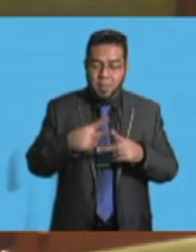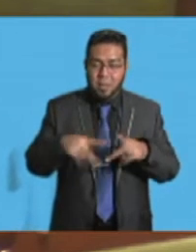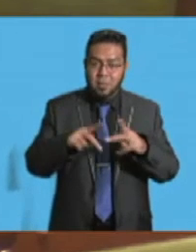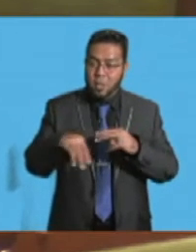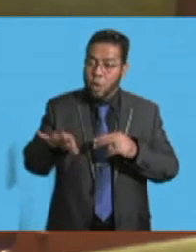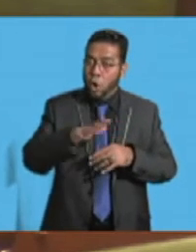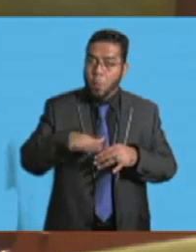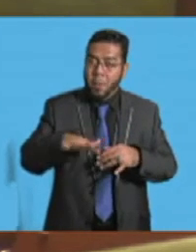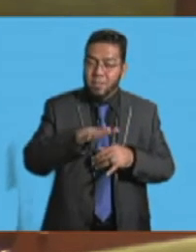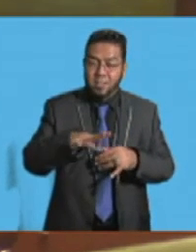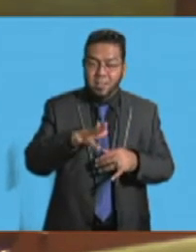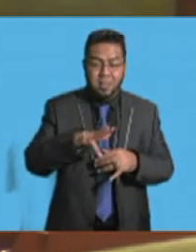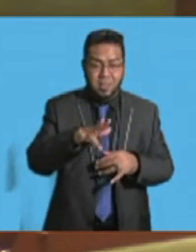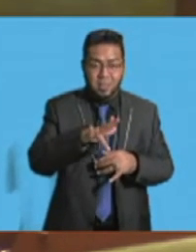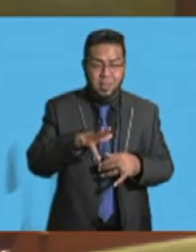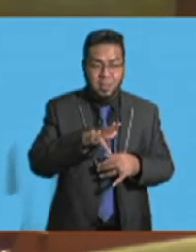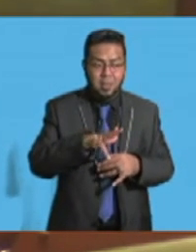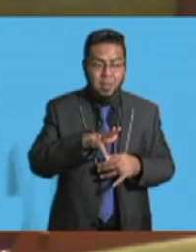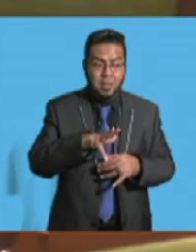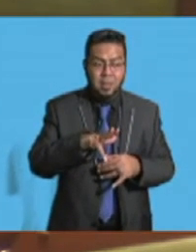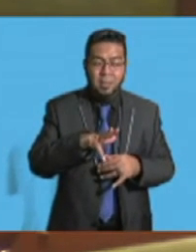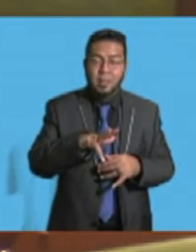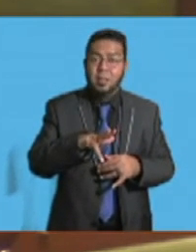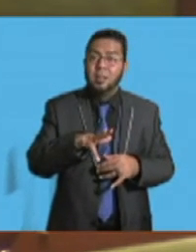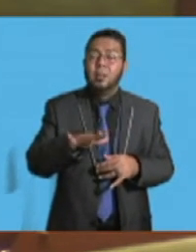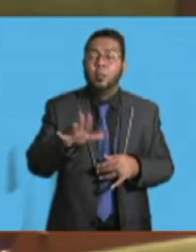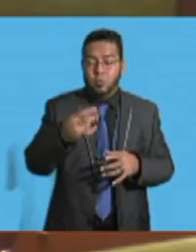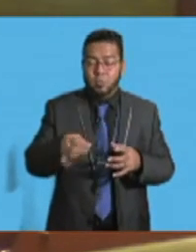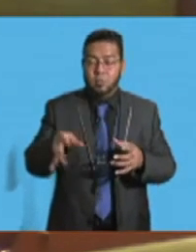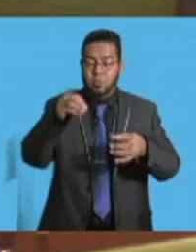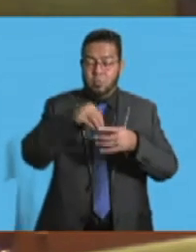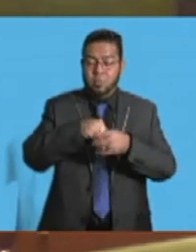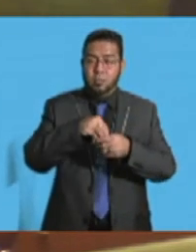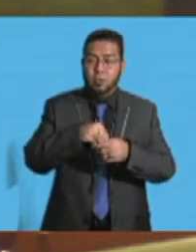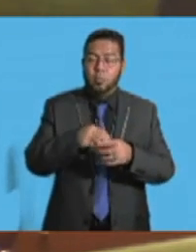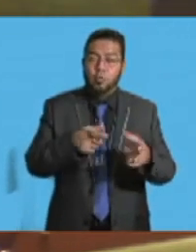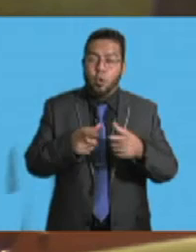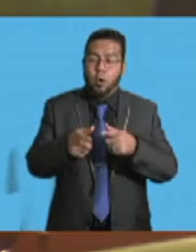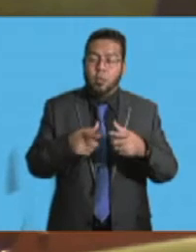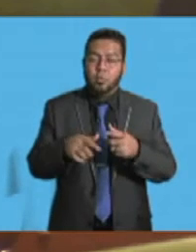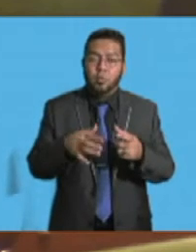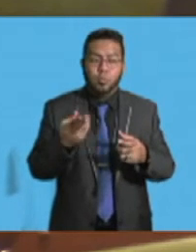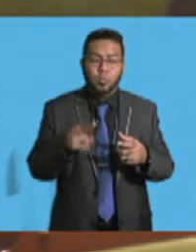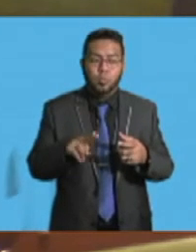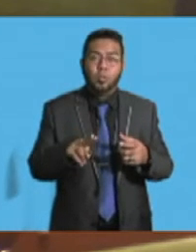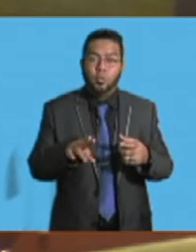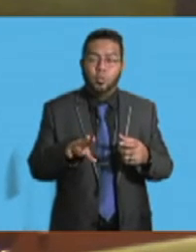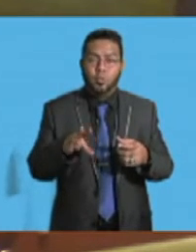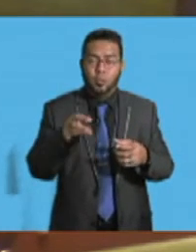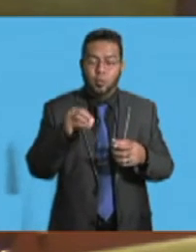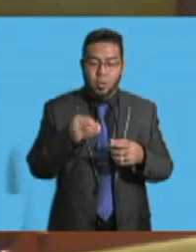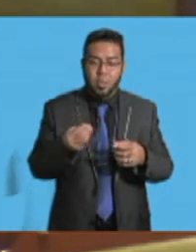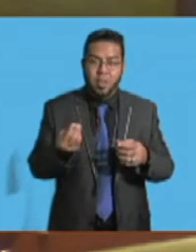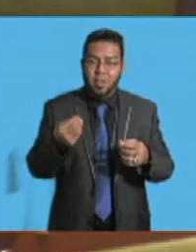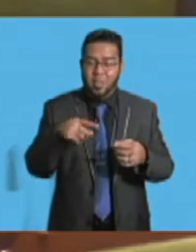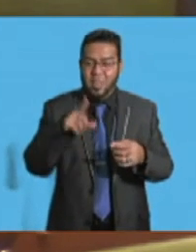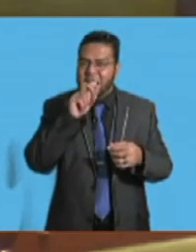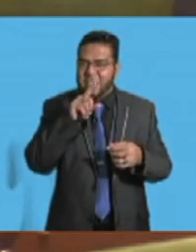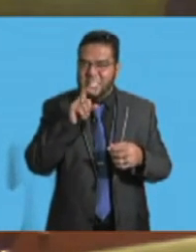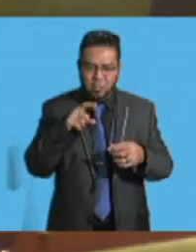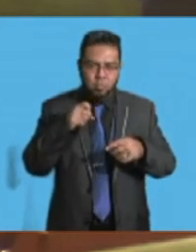The new budget will ensure management of coconut pests and setting up of control measures to combat this